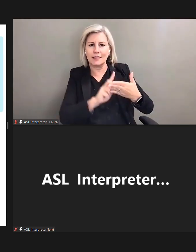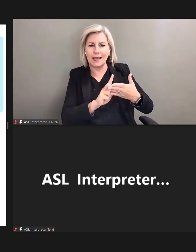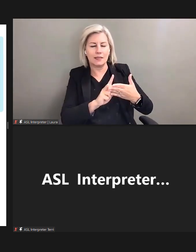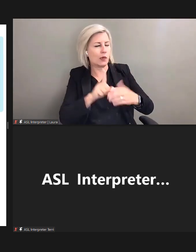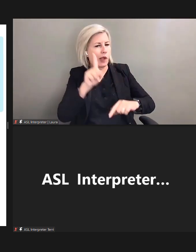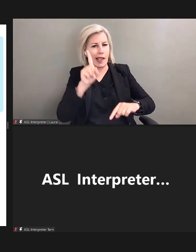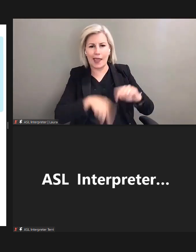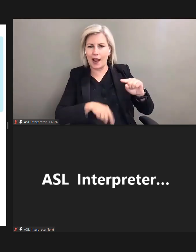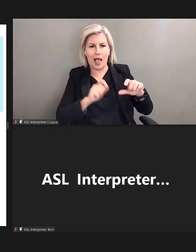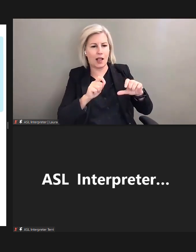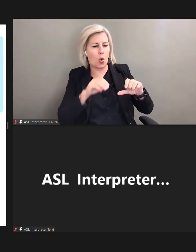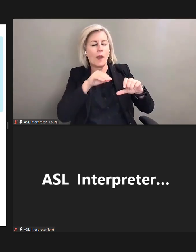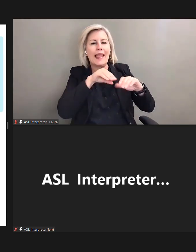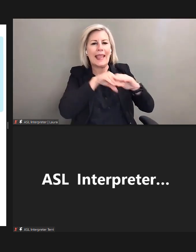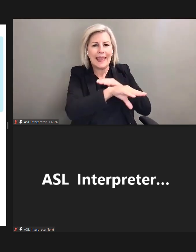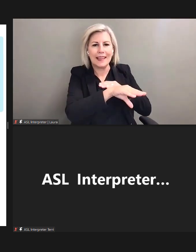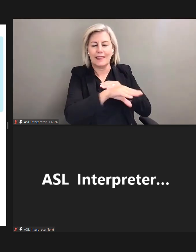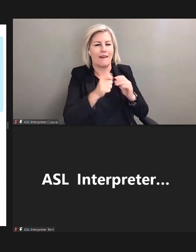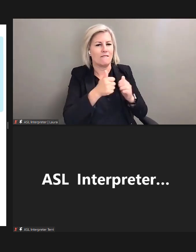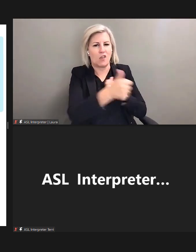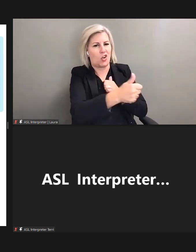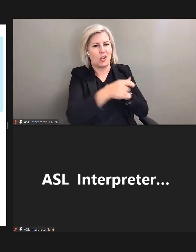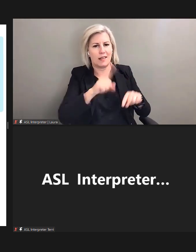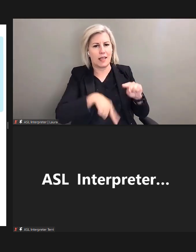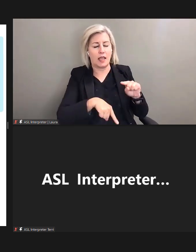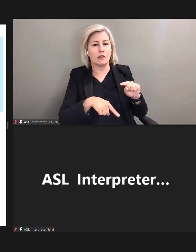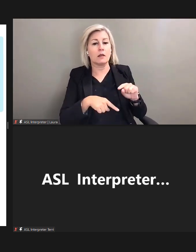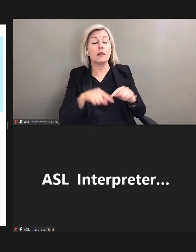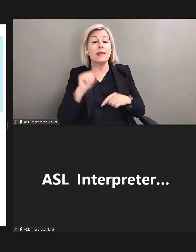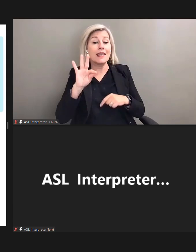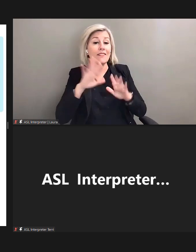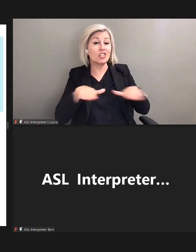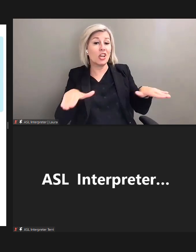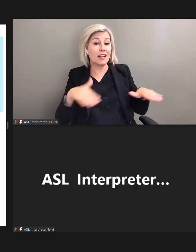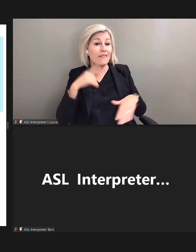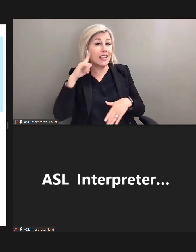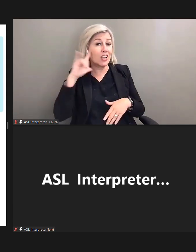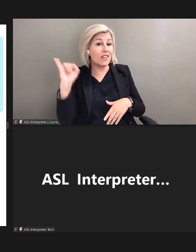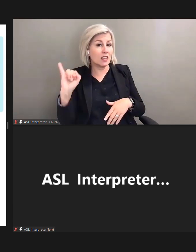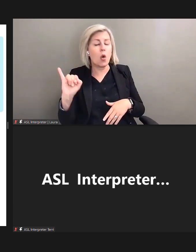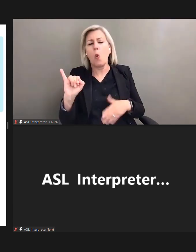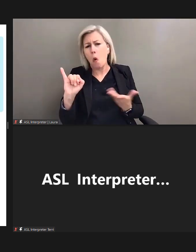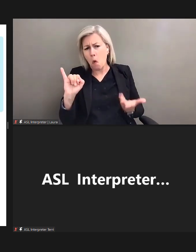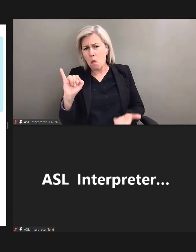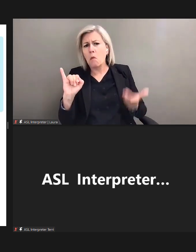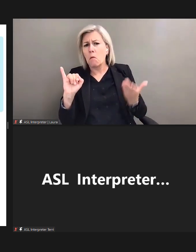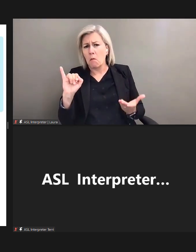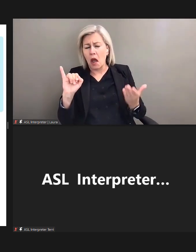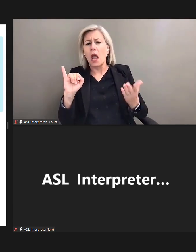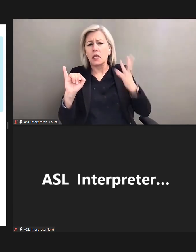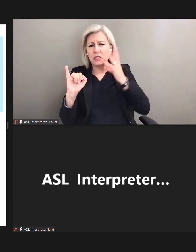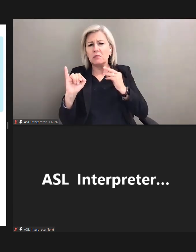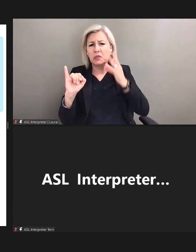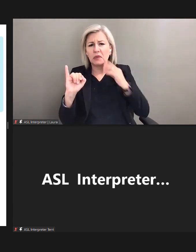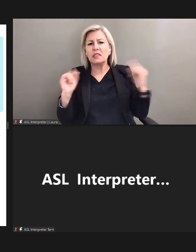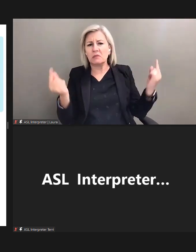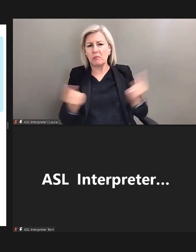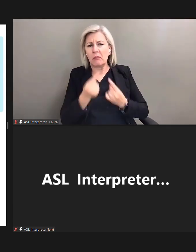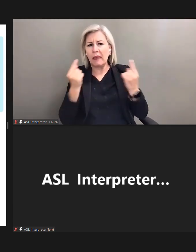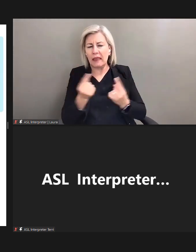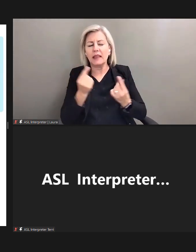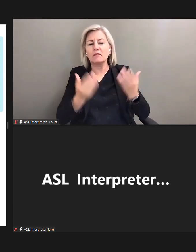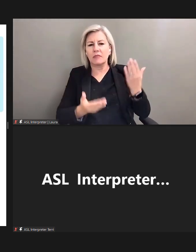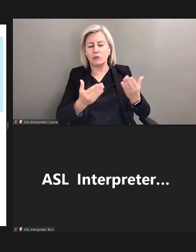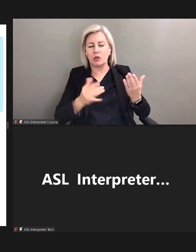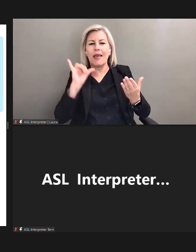can't insert them too far. Now, a child with an active ear infection, they may experience pain with the probe insertion.